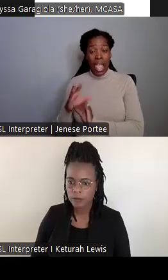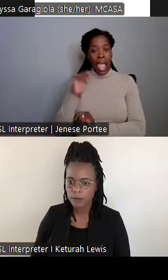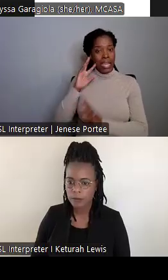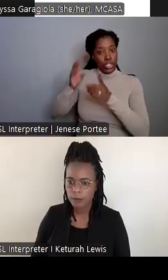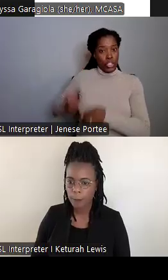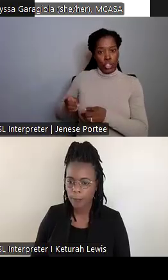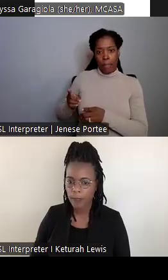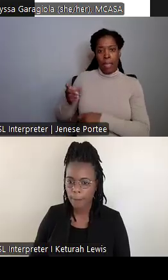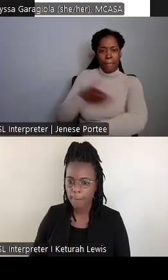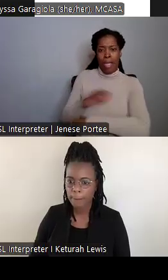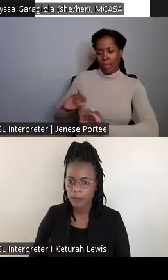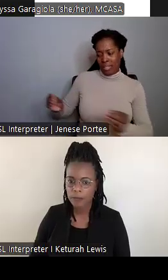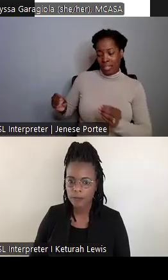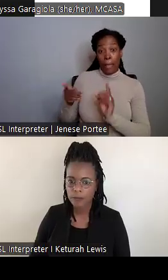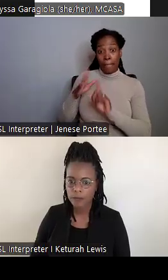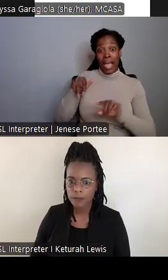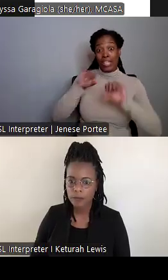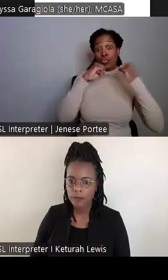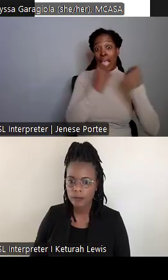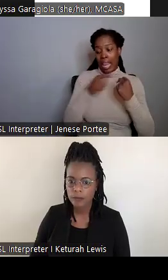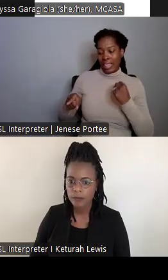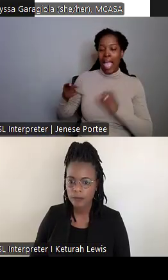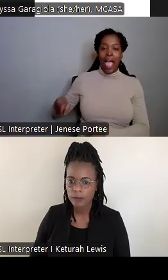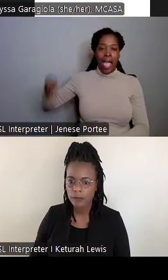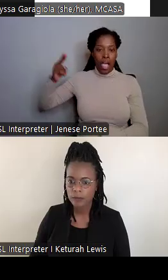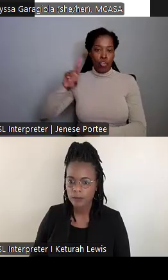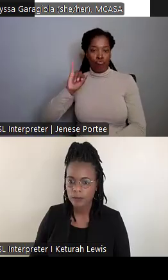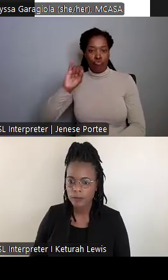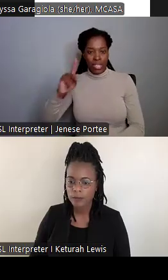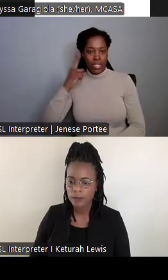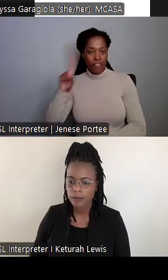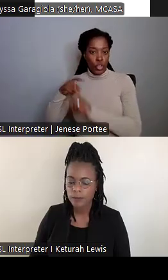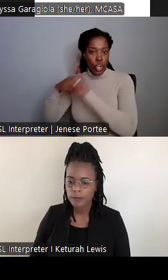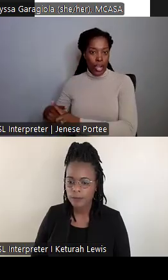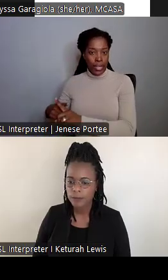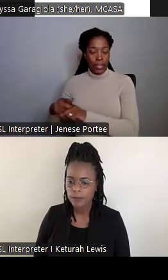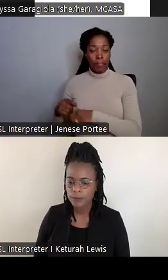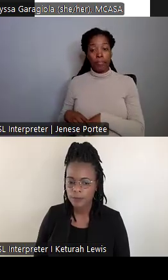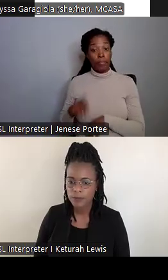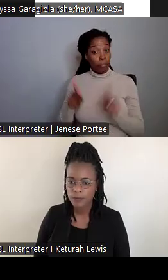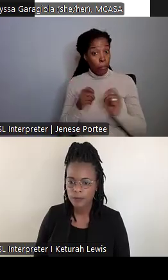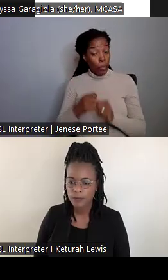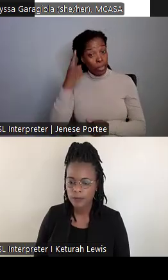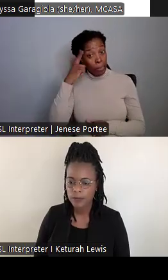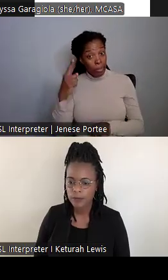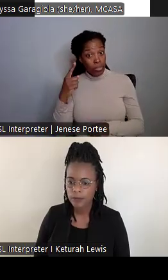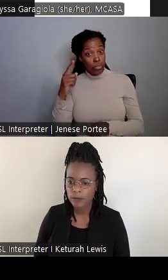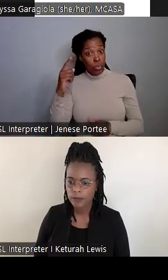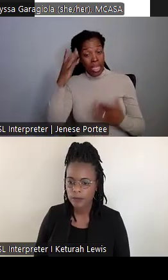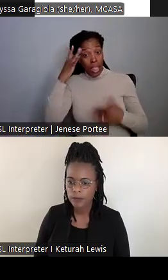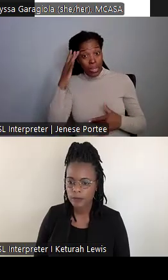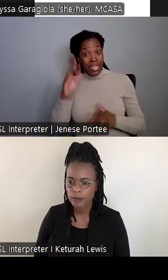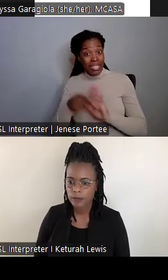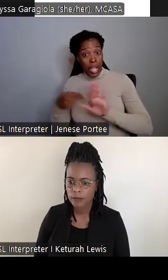are at the highest risk for being targeted. People with mental illness or who have a mental illness diagnosis, people who